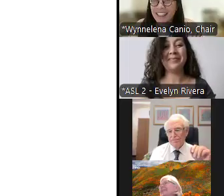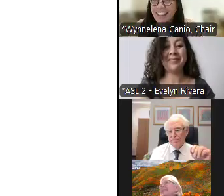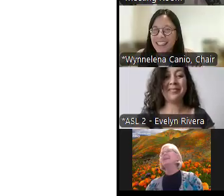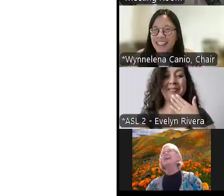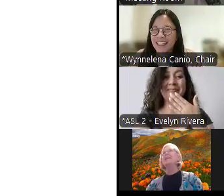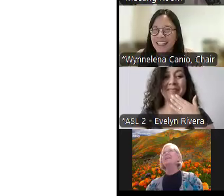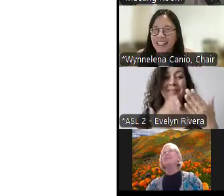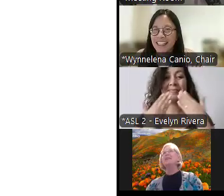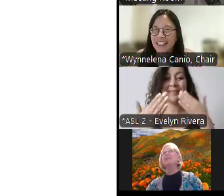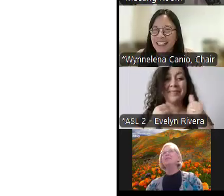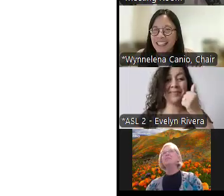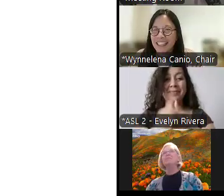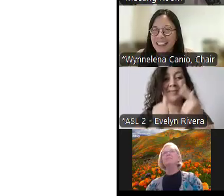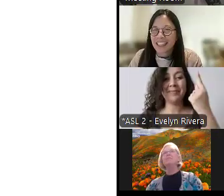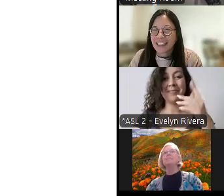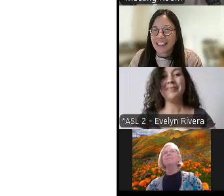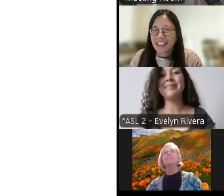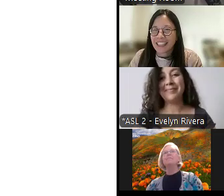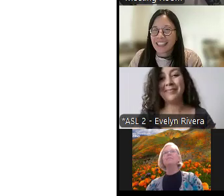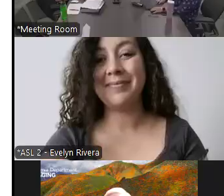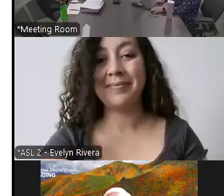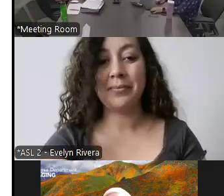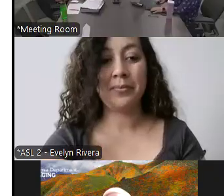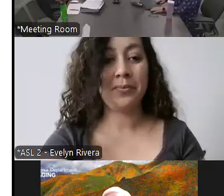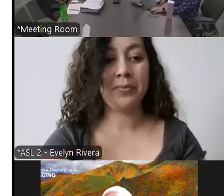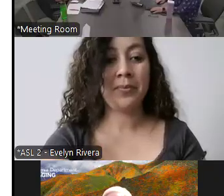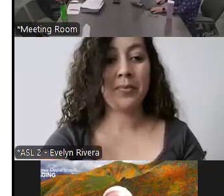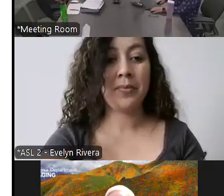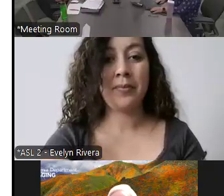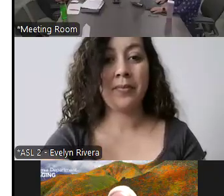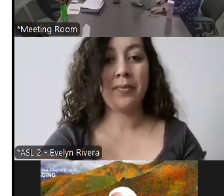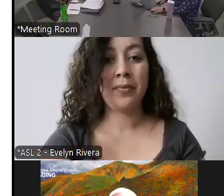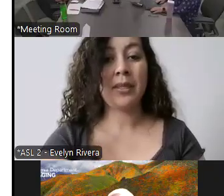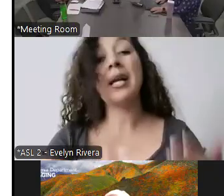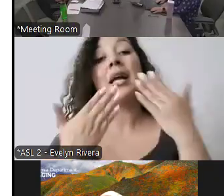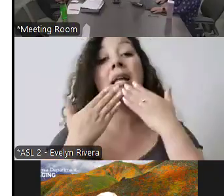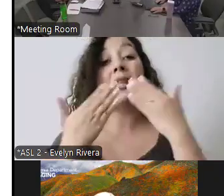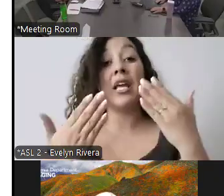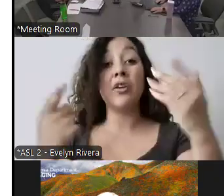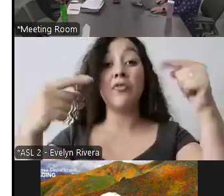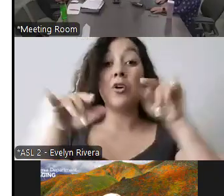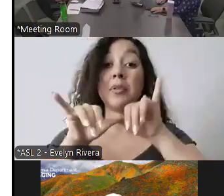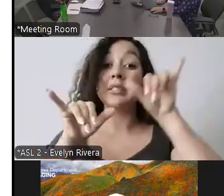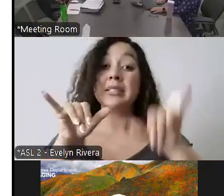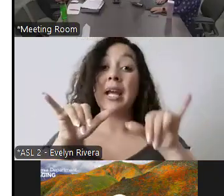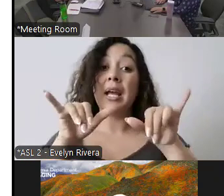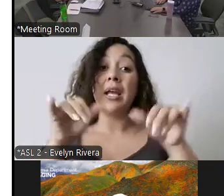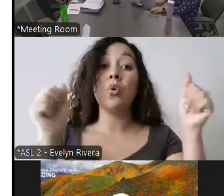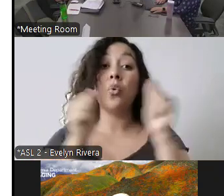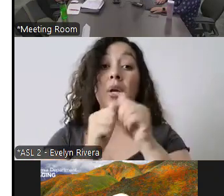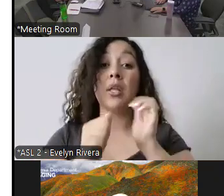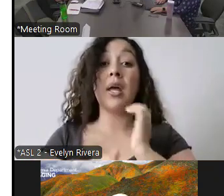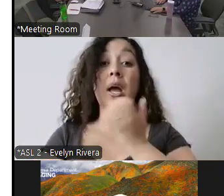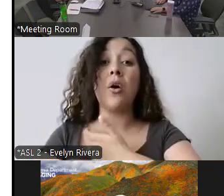and everyone. Thank you. Thanks for coming. Stay connected with our